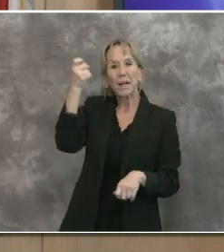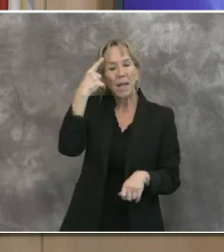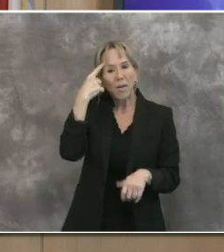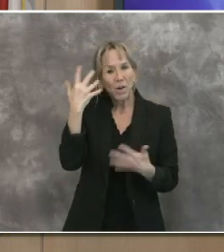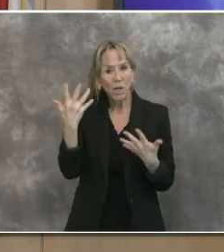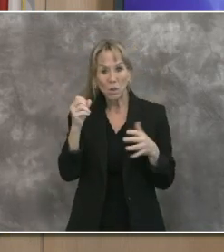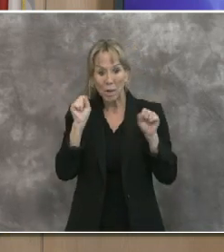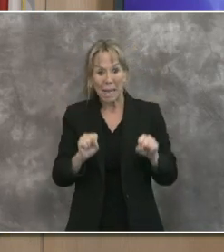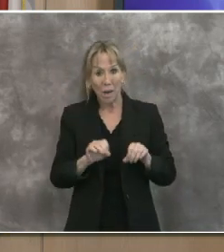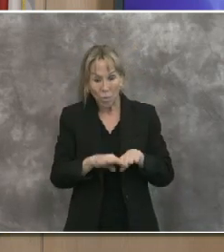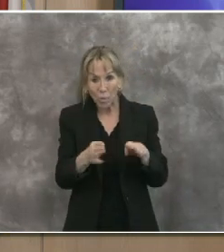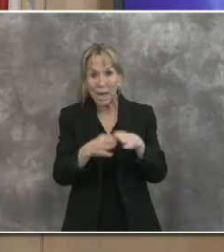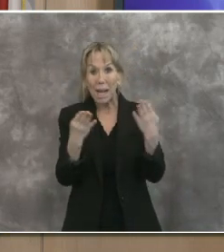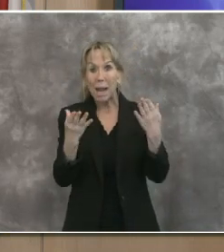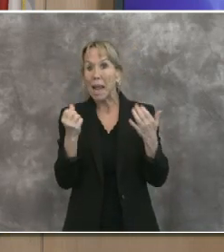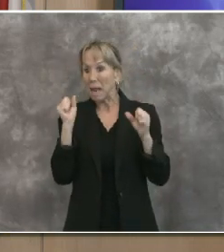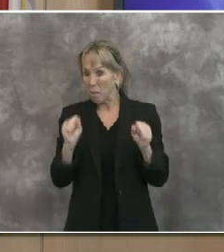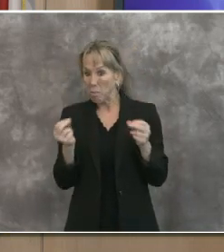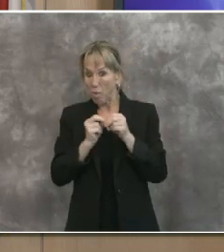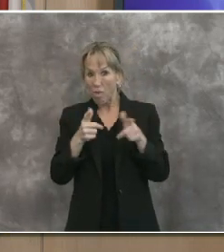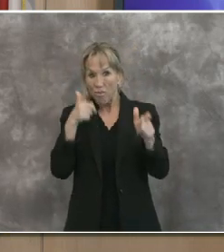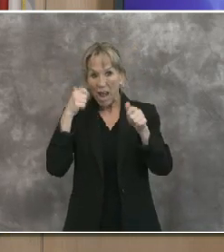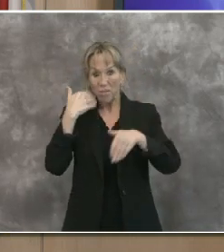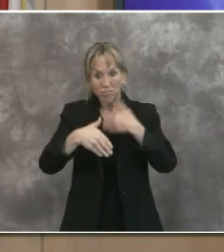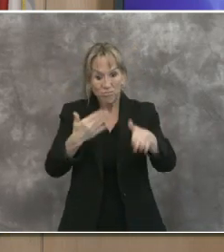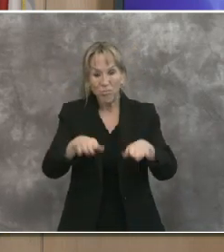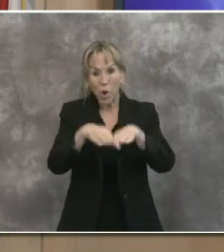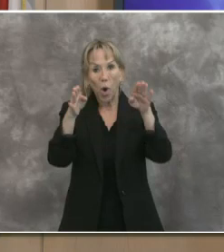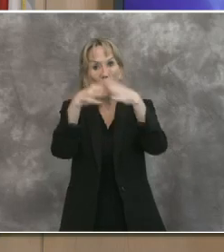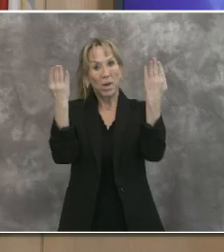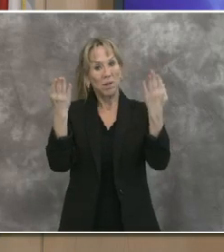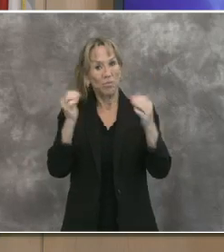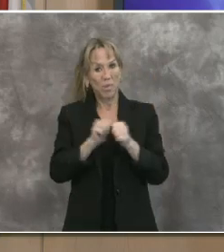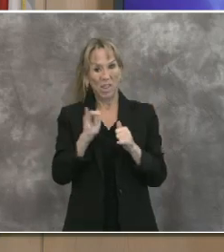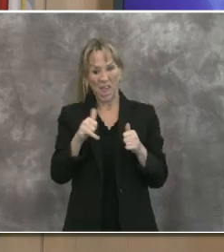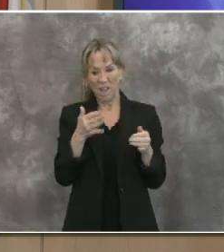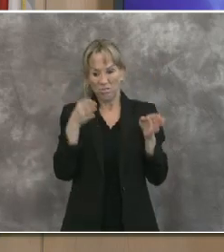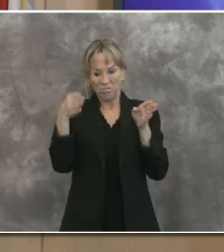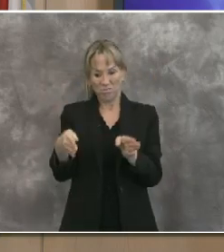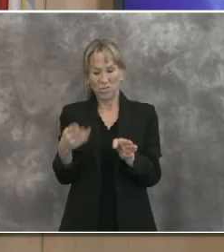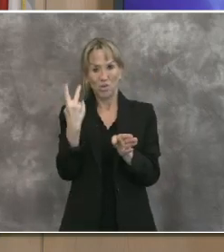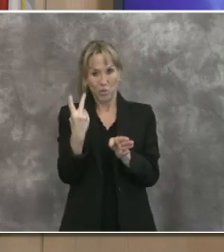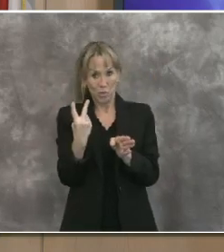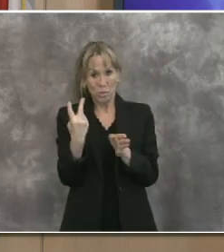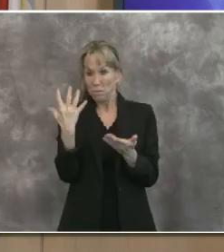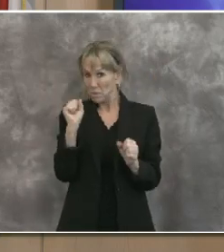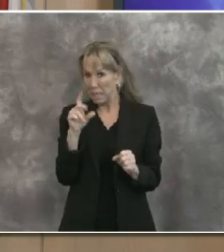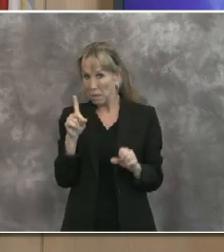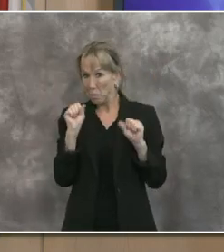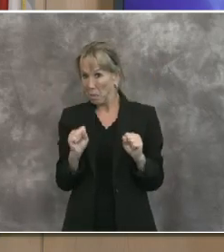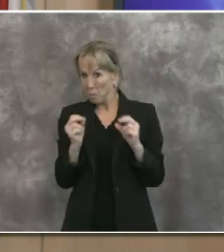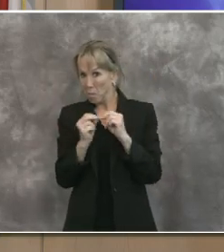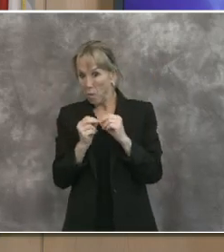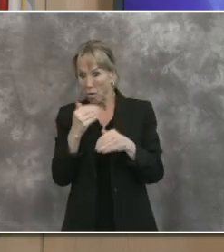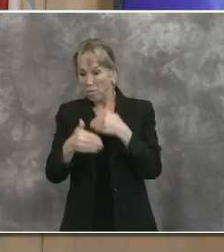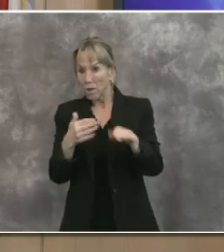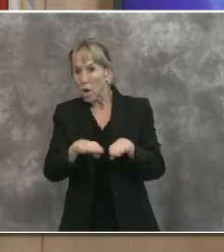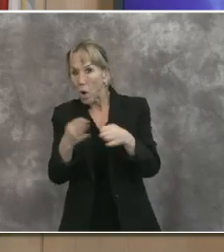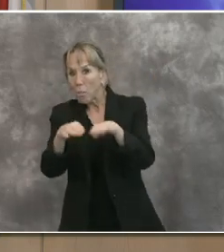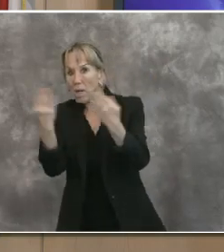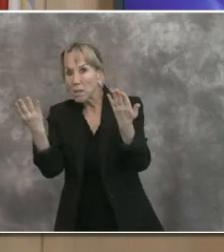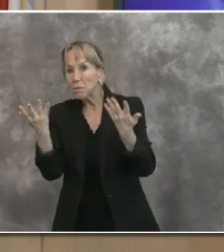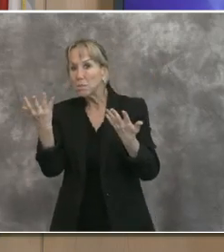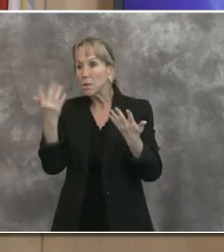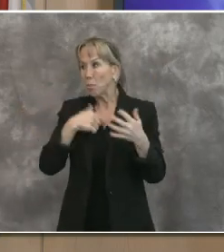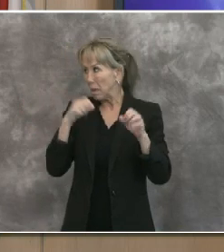to reopen and go faster into it. And as you mentioned, phase 2, San Diego won't be able to move further along than the